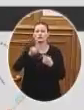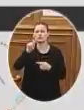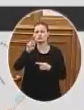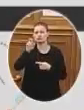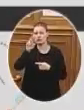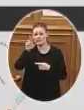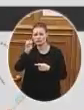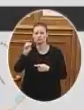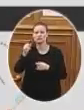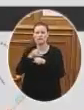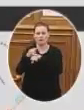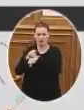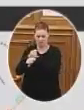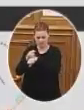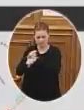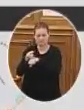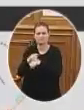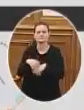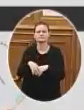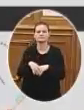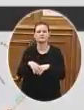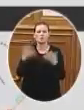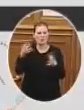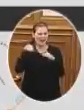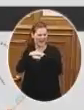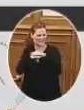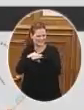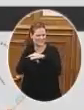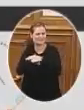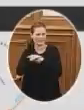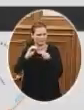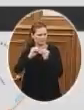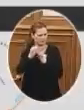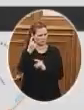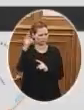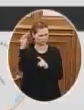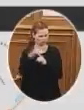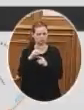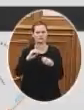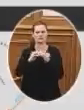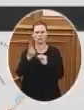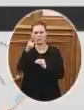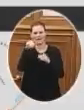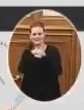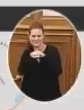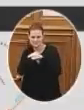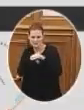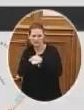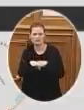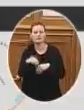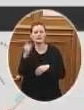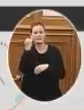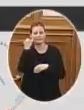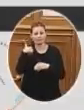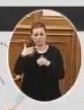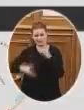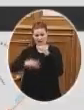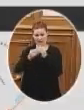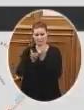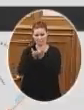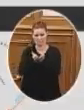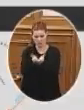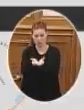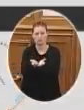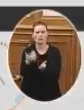through that, with accessibility being a major concern, and we want to make sure that if we have a facility there, that it is fully accessible from boat to pier